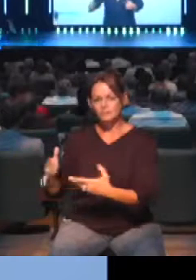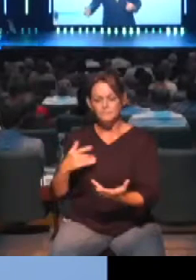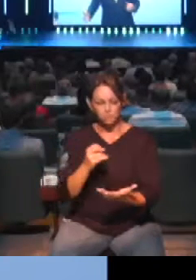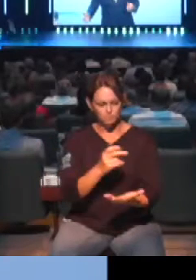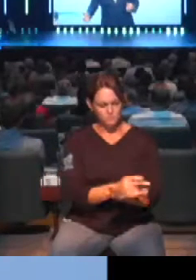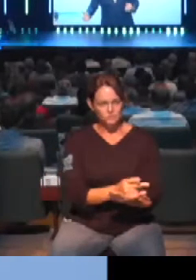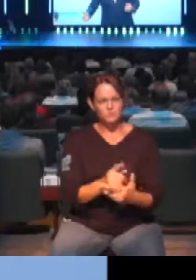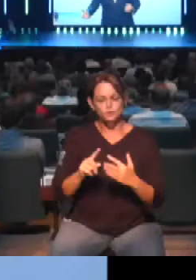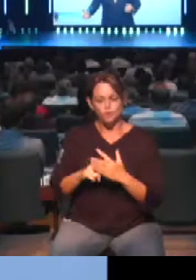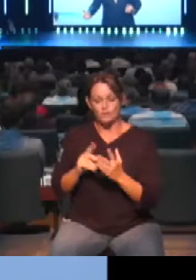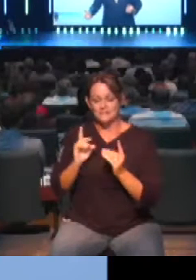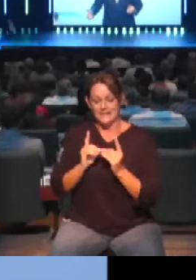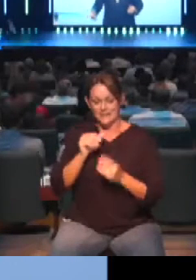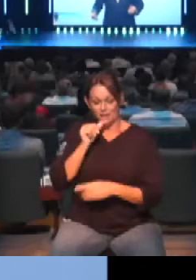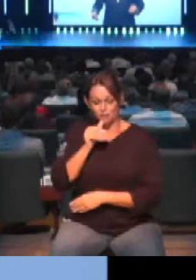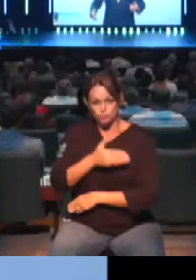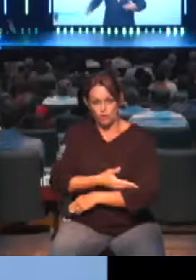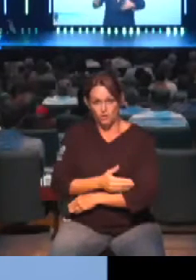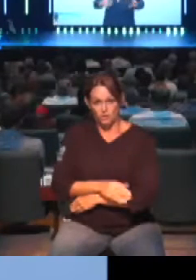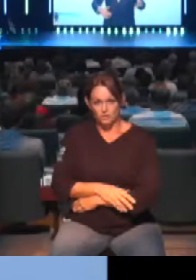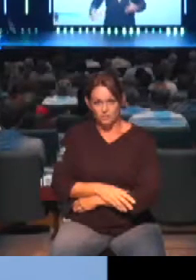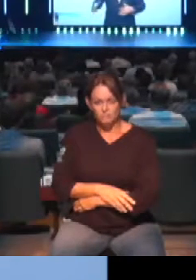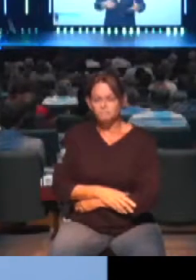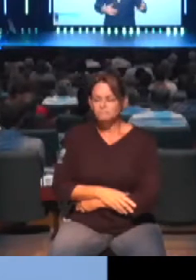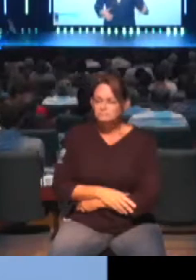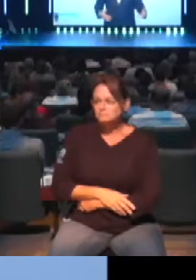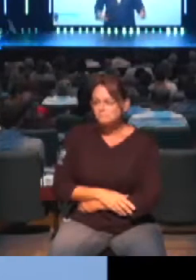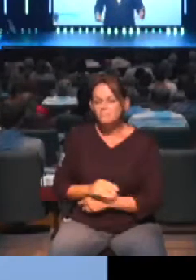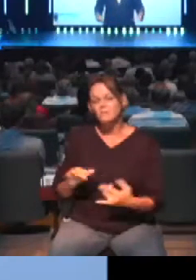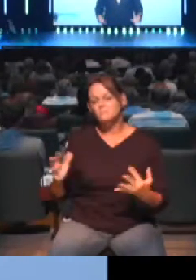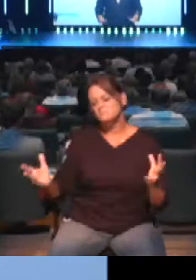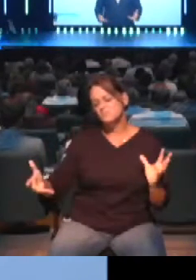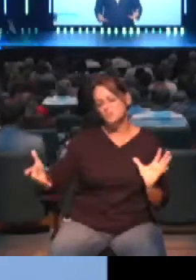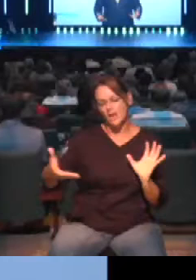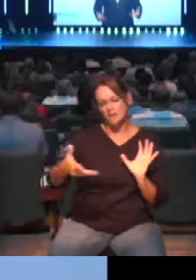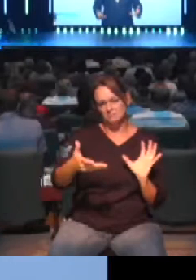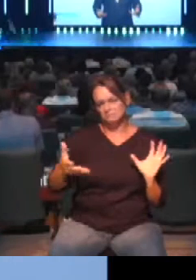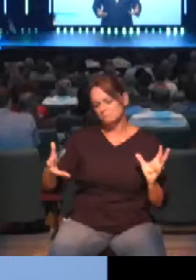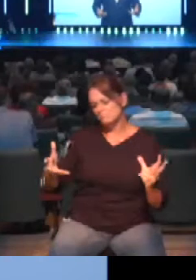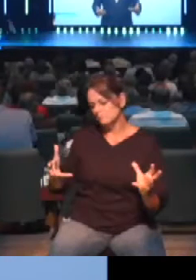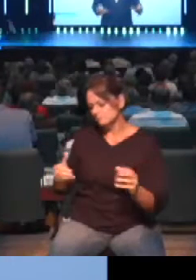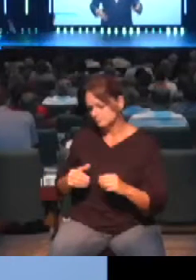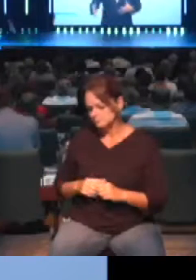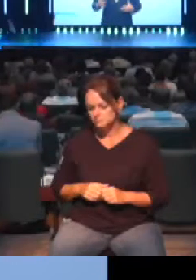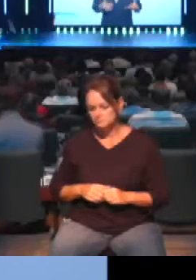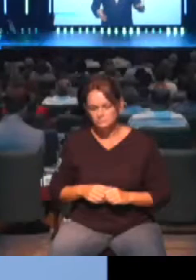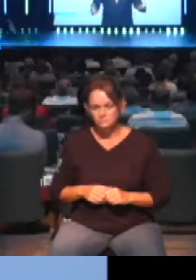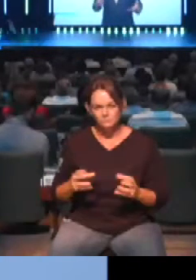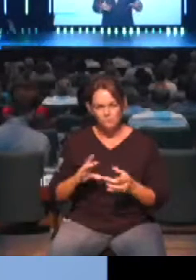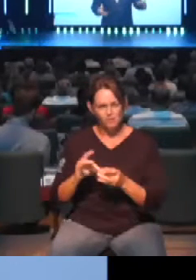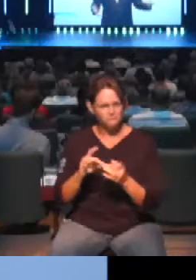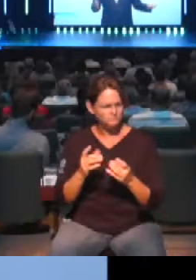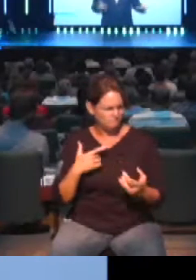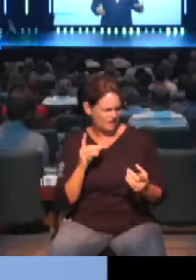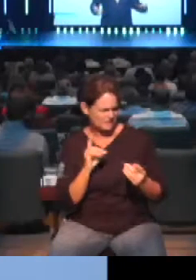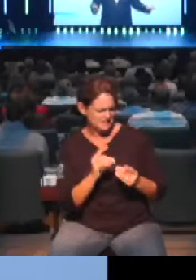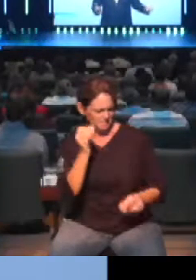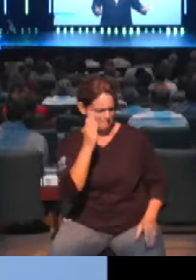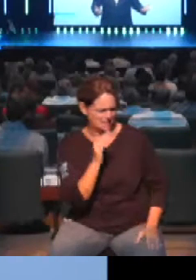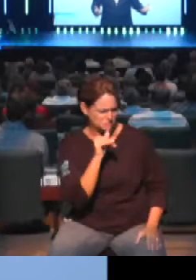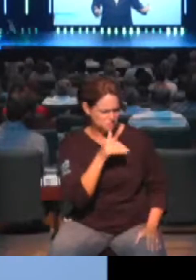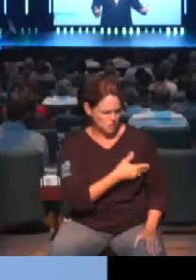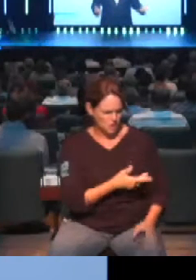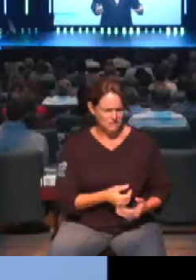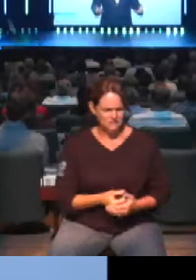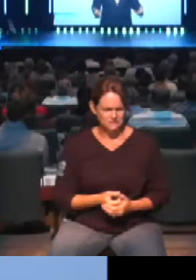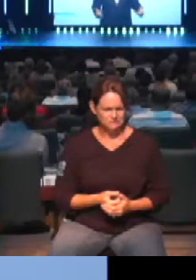permission, he'd begun dating my daughter. And there were 8 or 9 of them standing around talking after service, and they were kind of talking about what's it like to date the pastor's